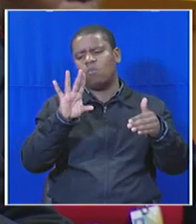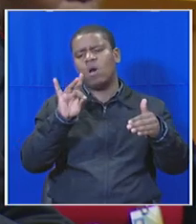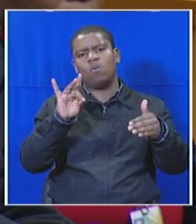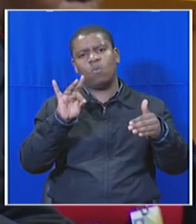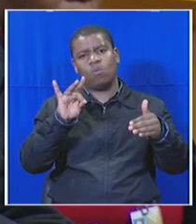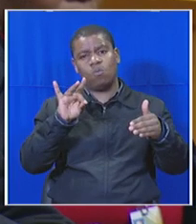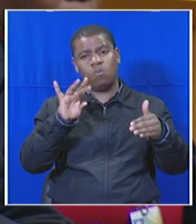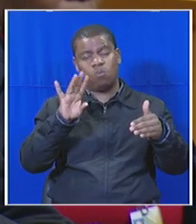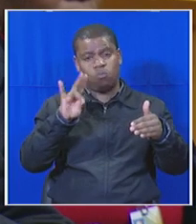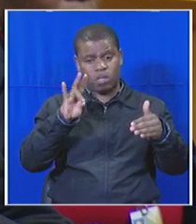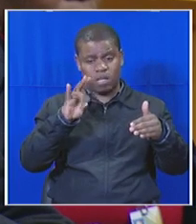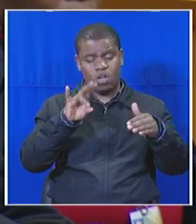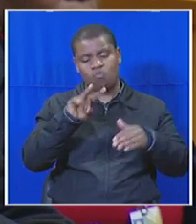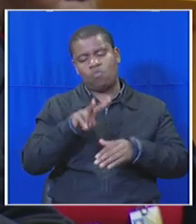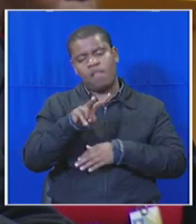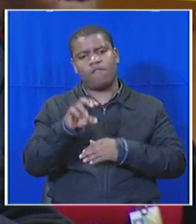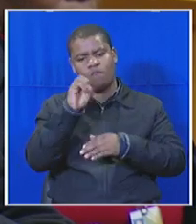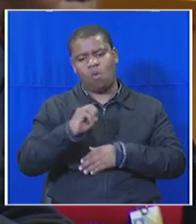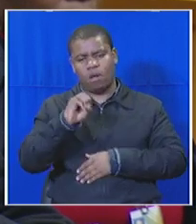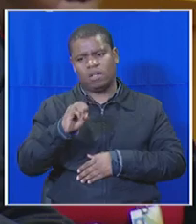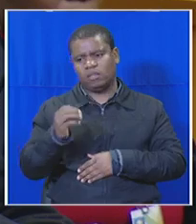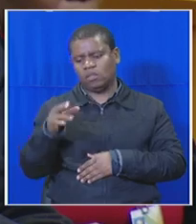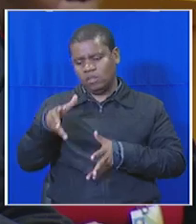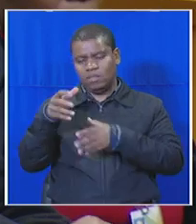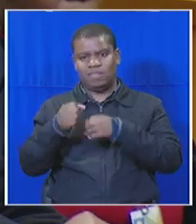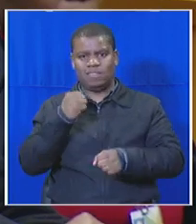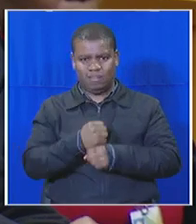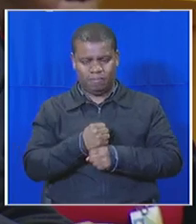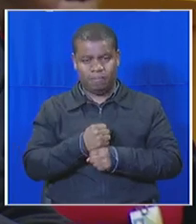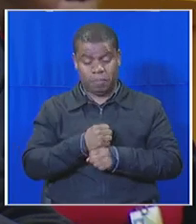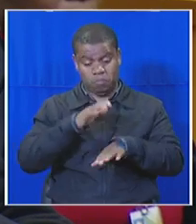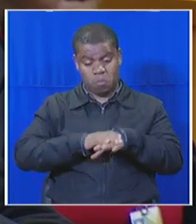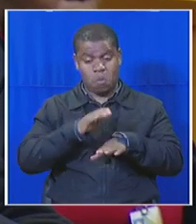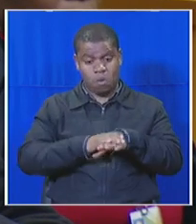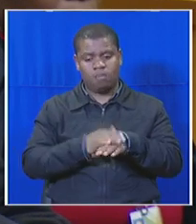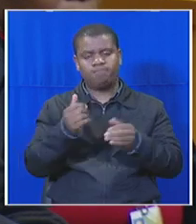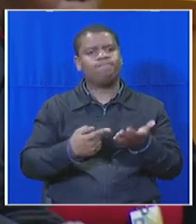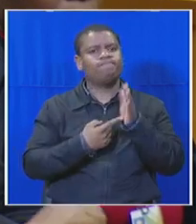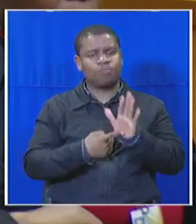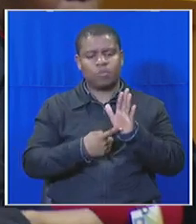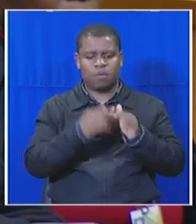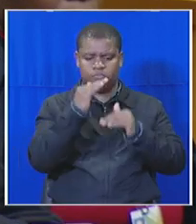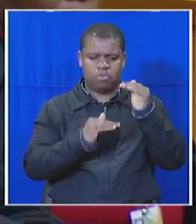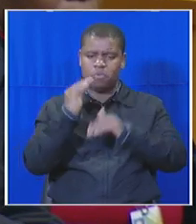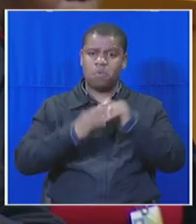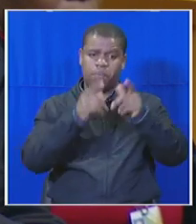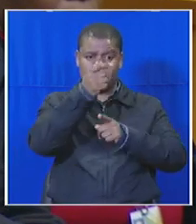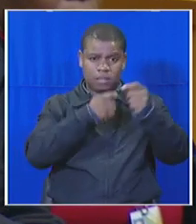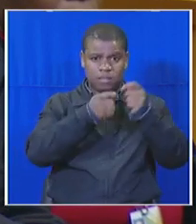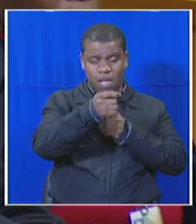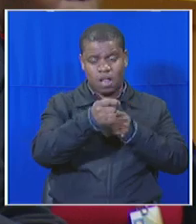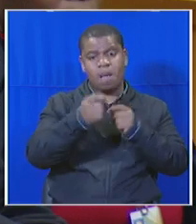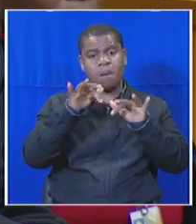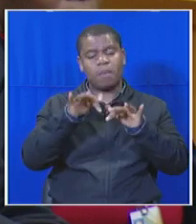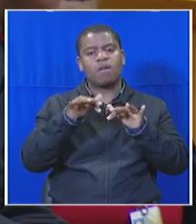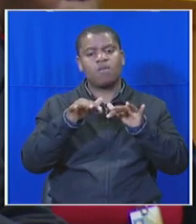August 2015. Further note that all indications are that the properties will be sold on public auction